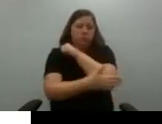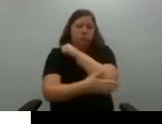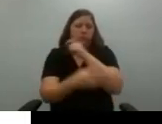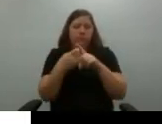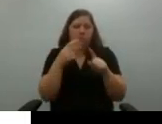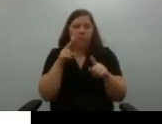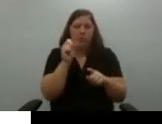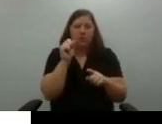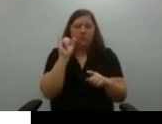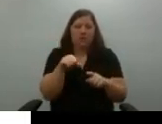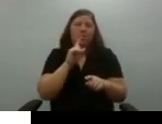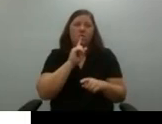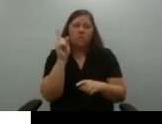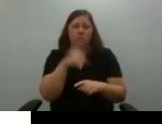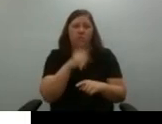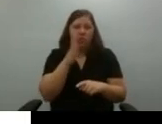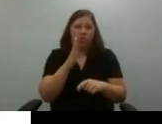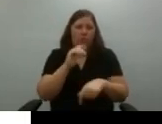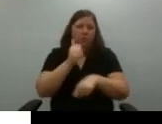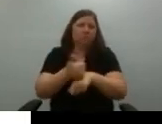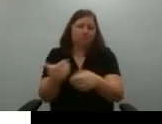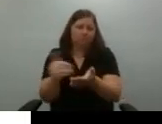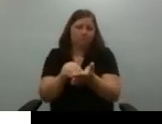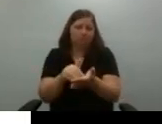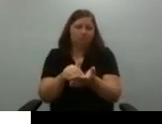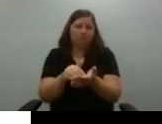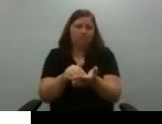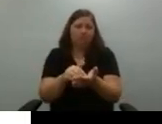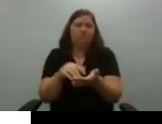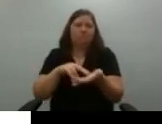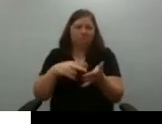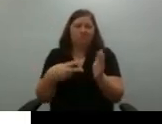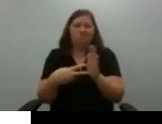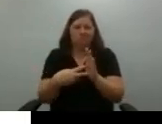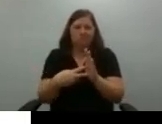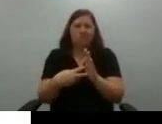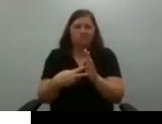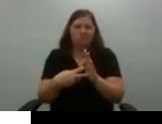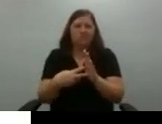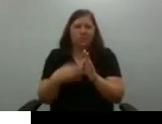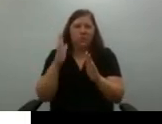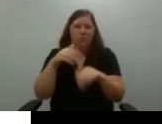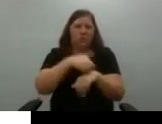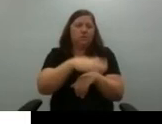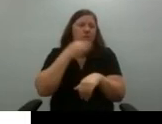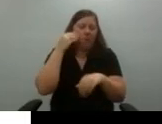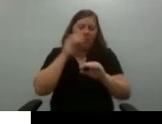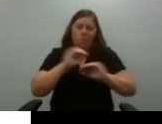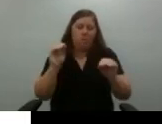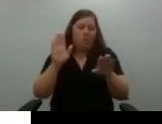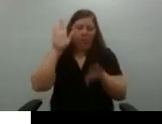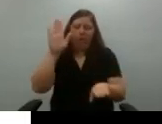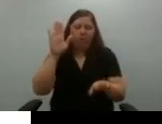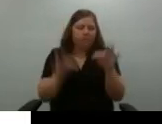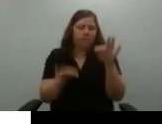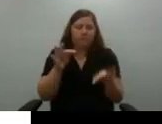of removal will be reinstated. And in that case, you will also be deported without a hearing. But